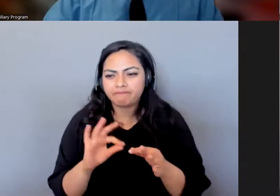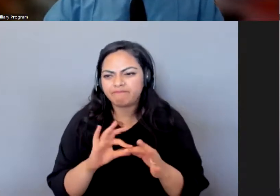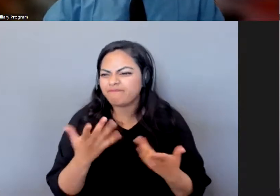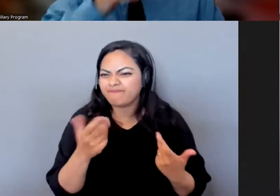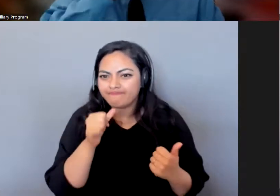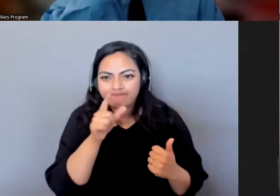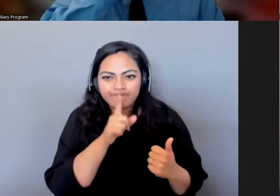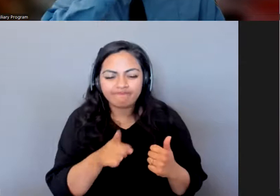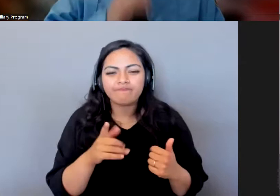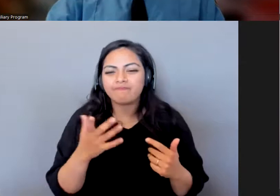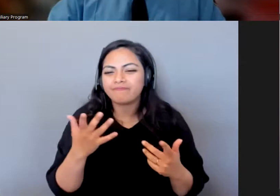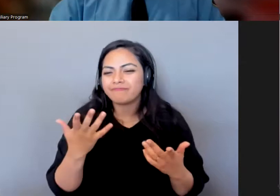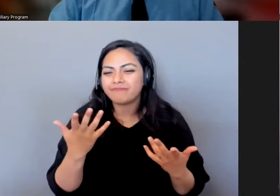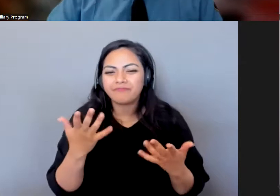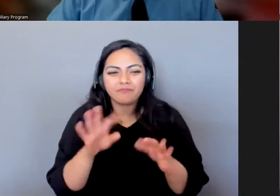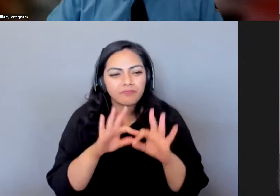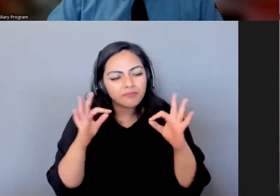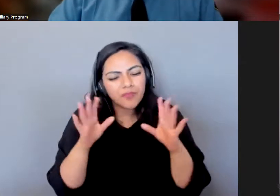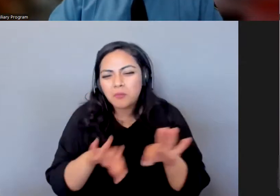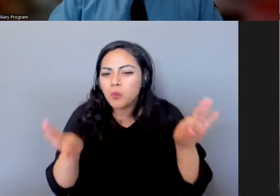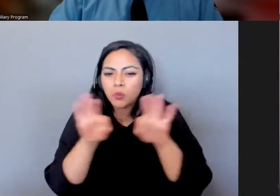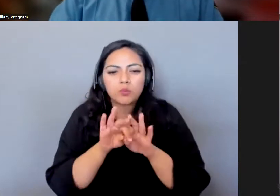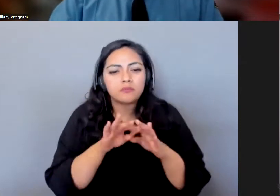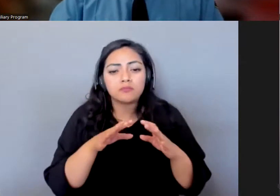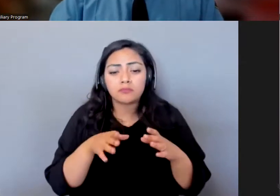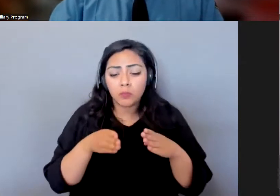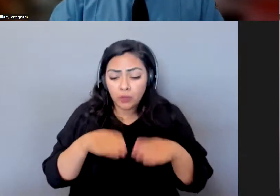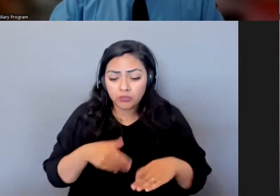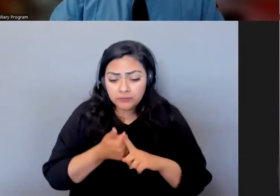said at the beginning, right? Lean on your family members and your close colleagues.